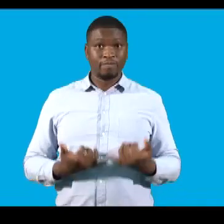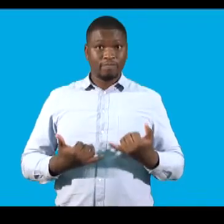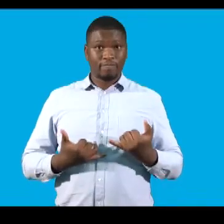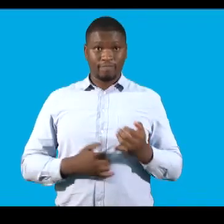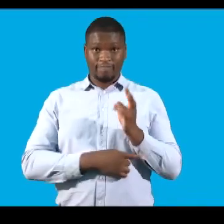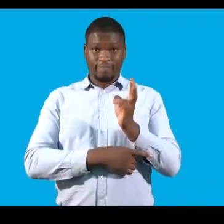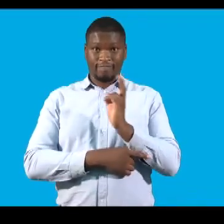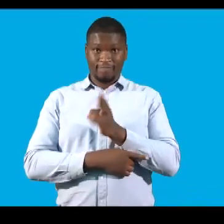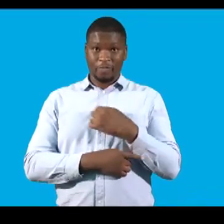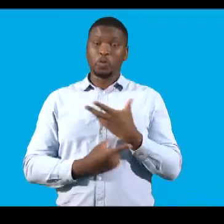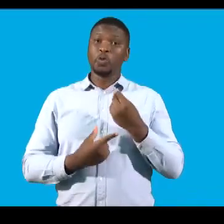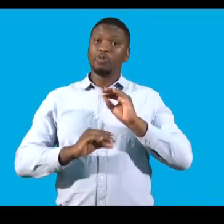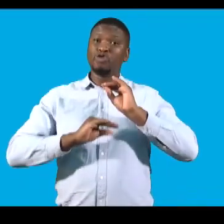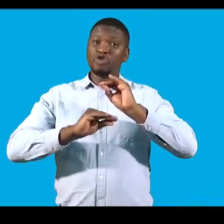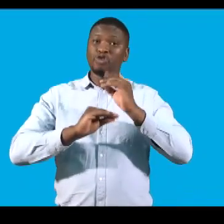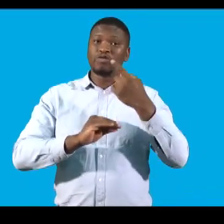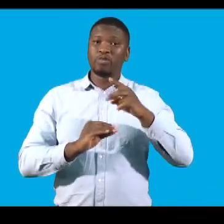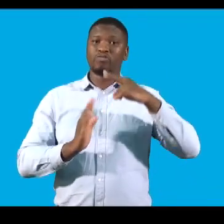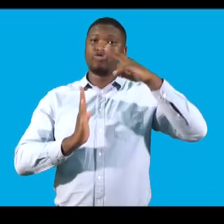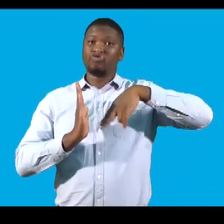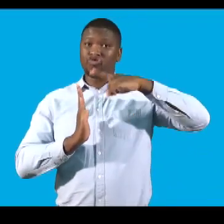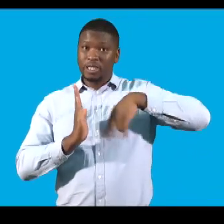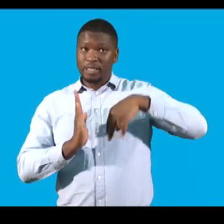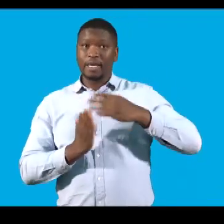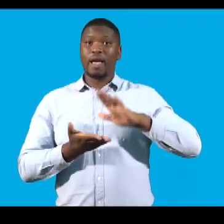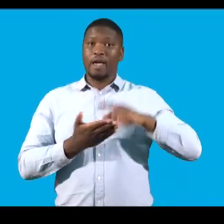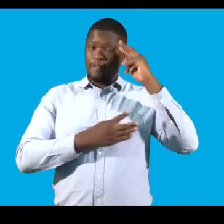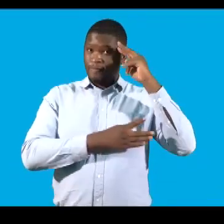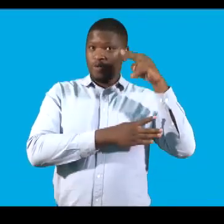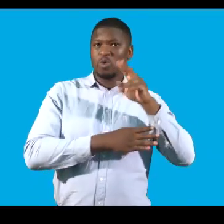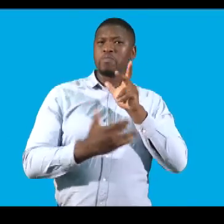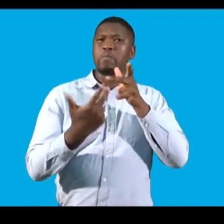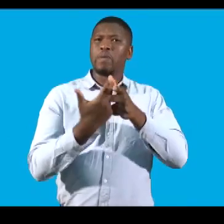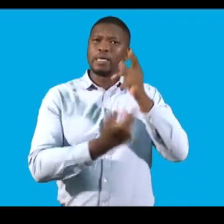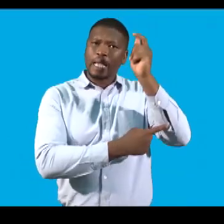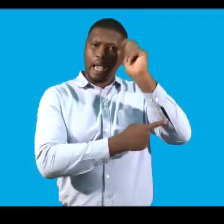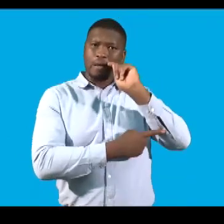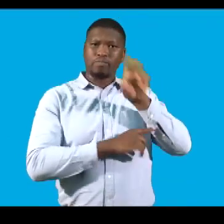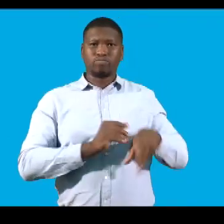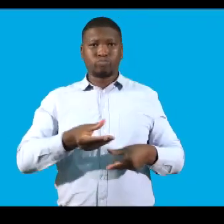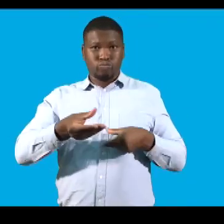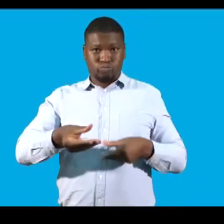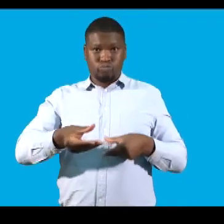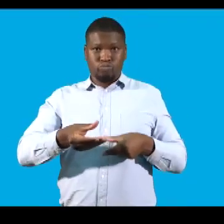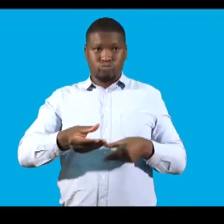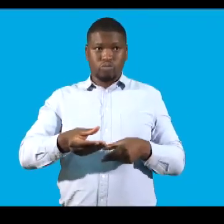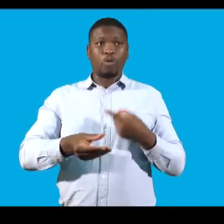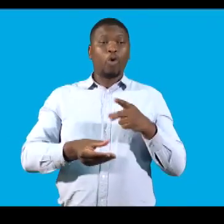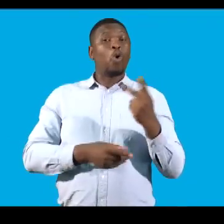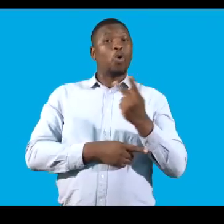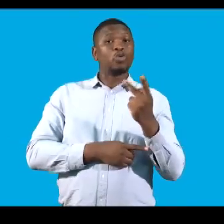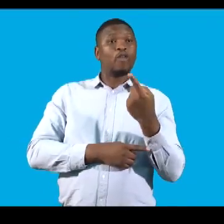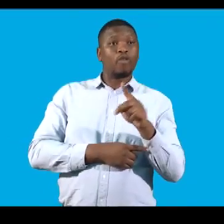Now, once again, we are doing a lesson on reading and viewing as per the CAPS document and focusing on reading for meaning